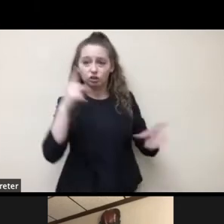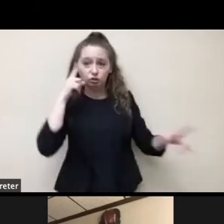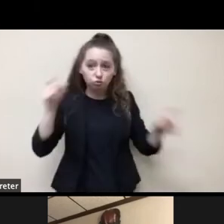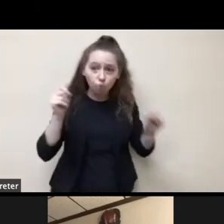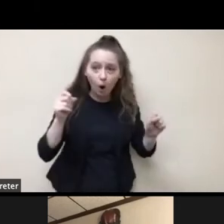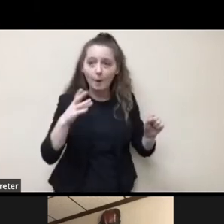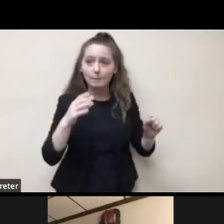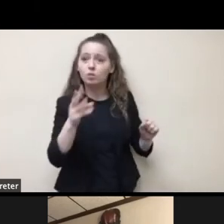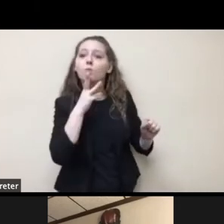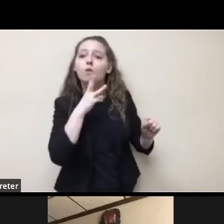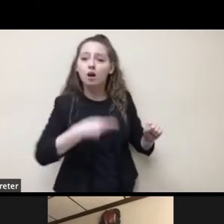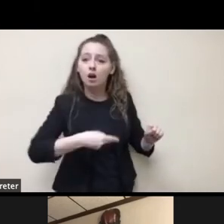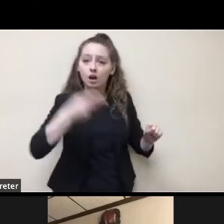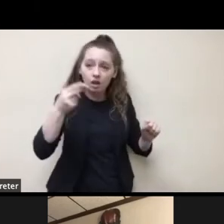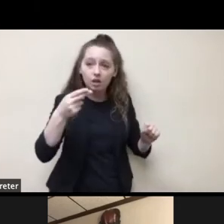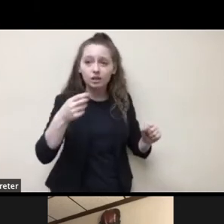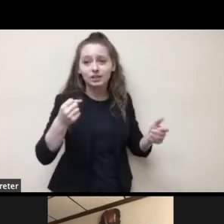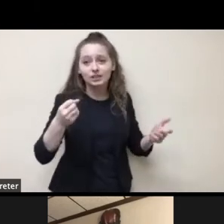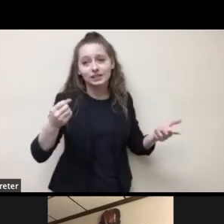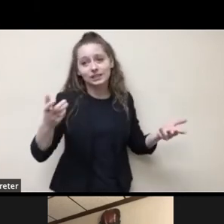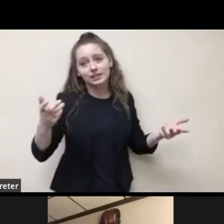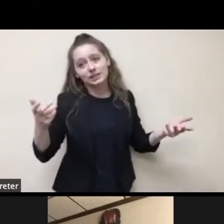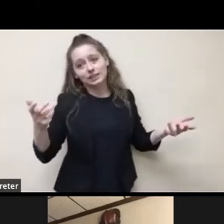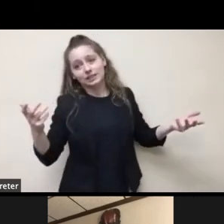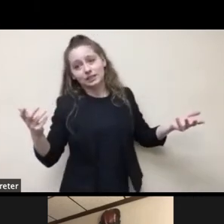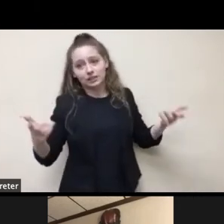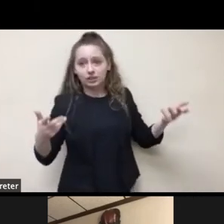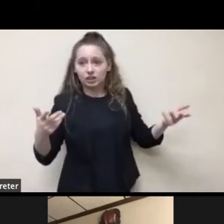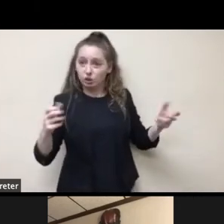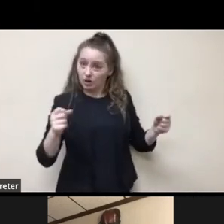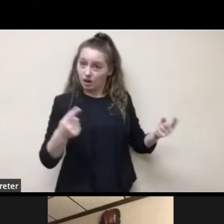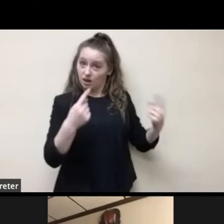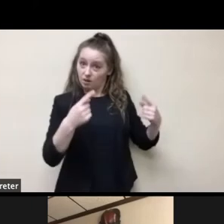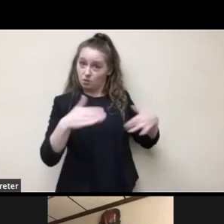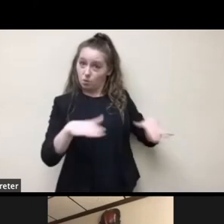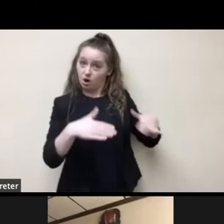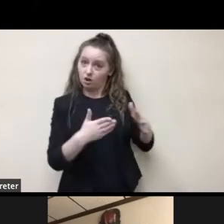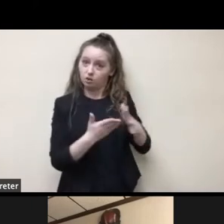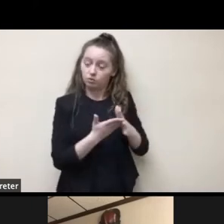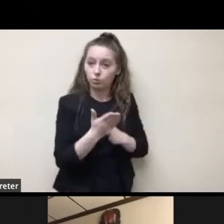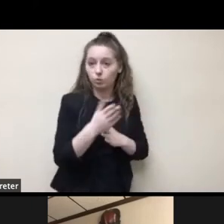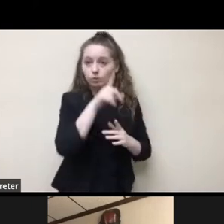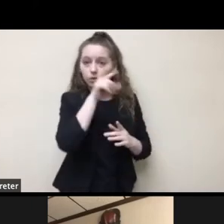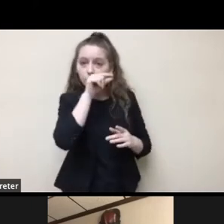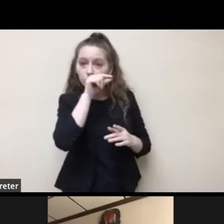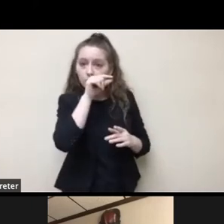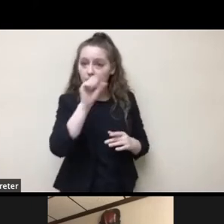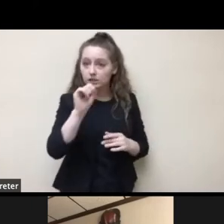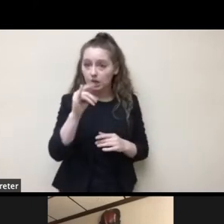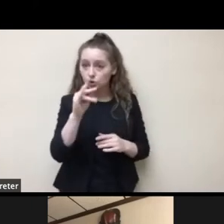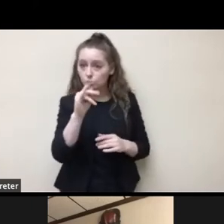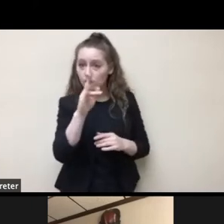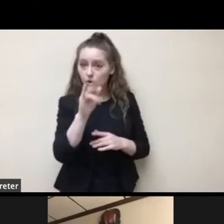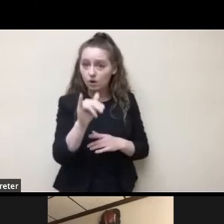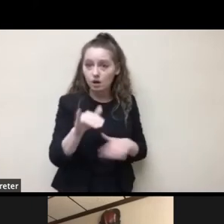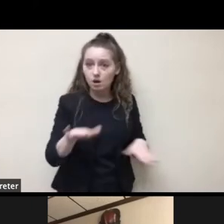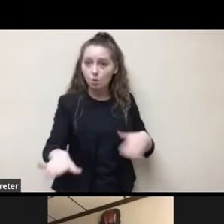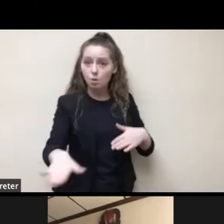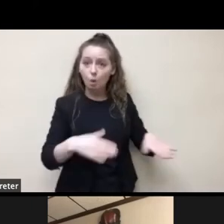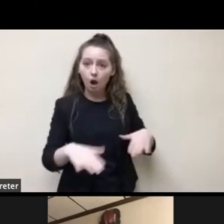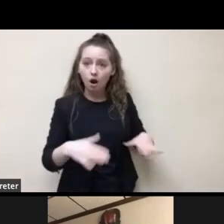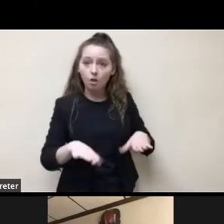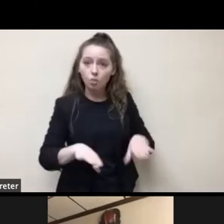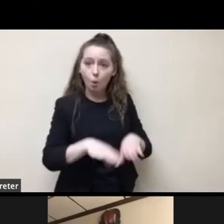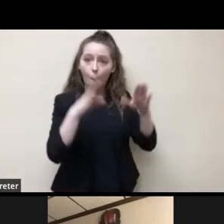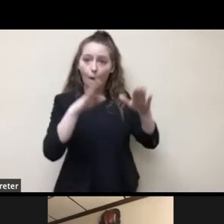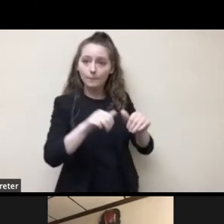water. You know, you could come and walk through the bird sanctuary, You can come and walk on all the open areas